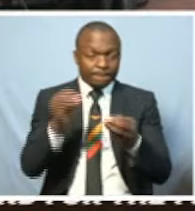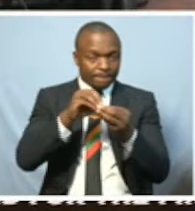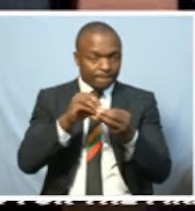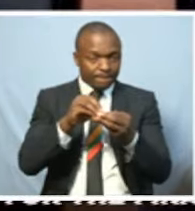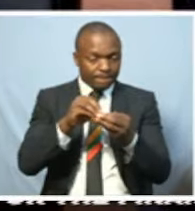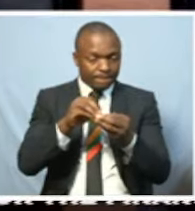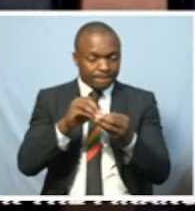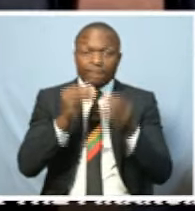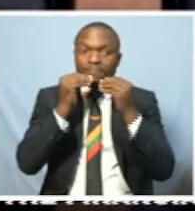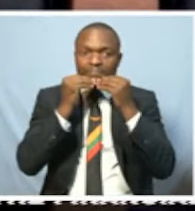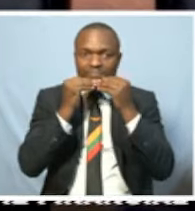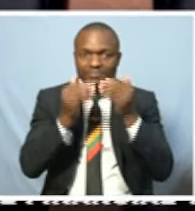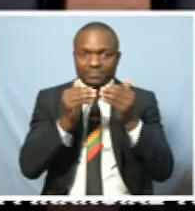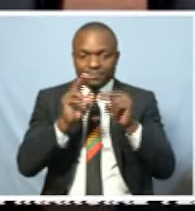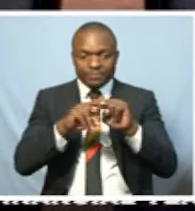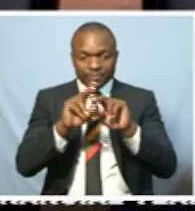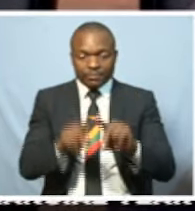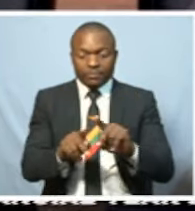Thank you, Chair.